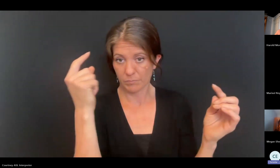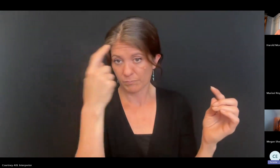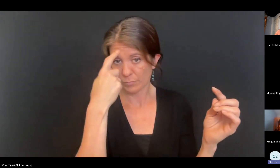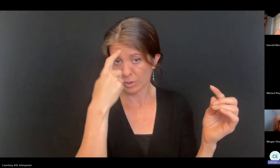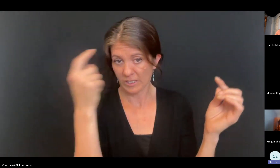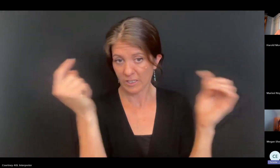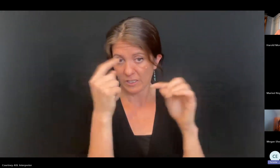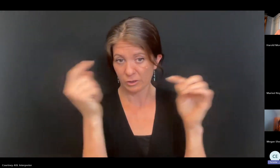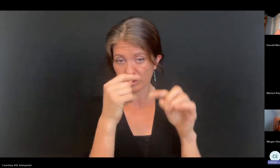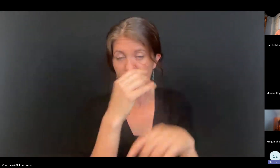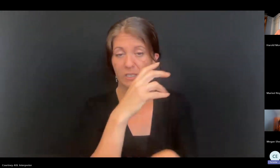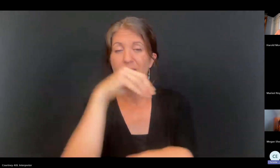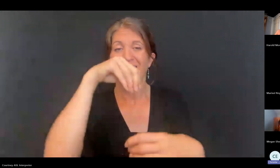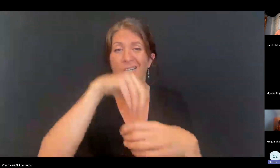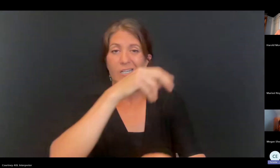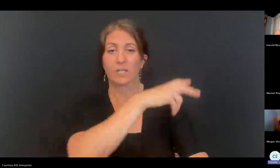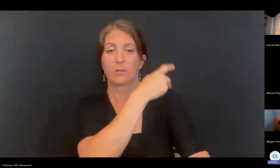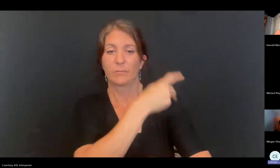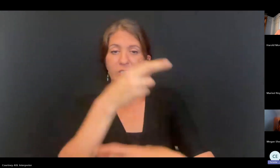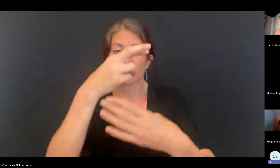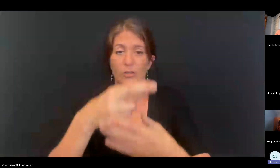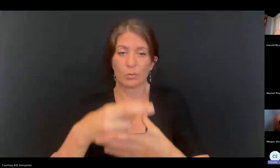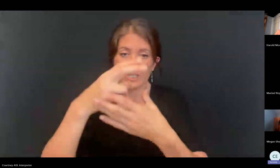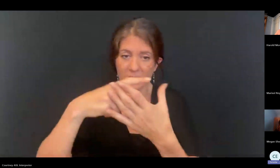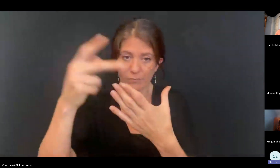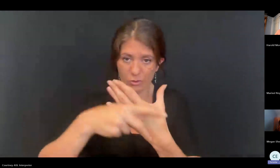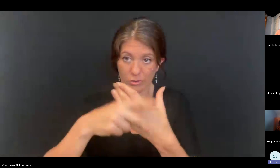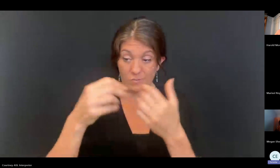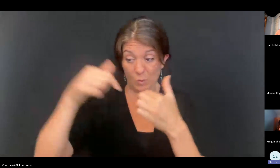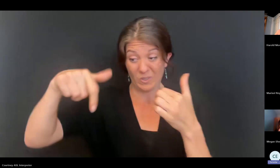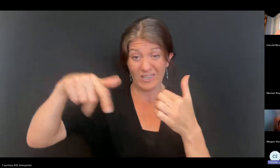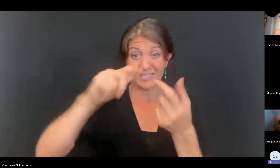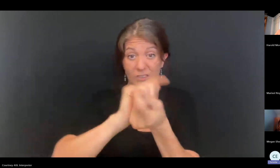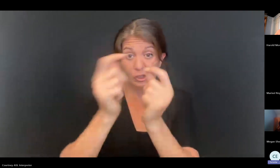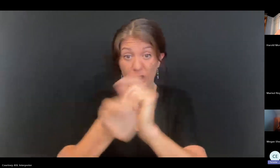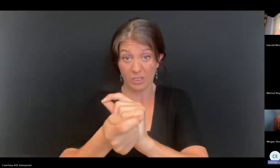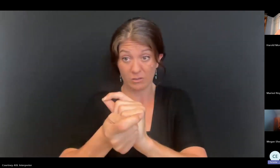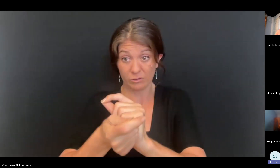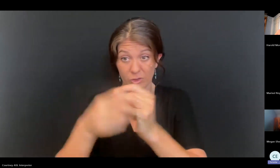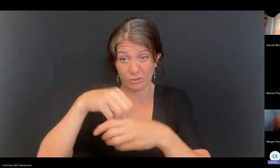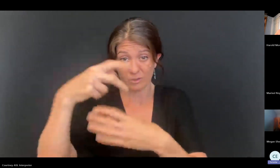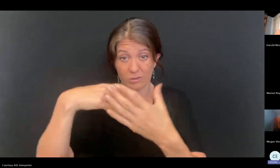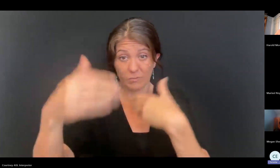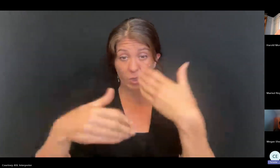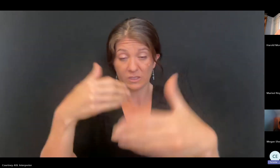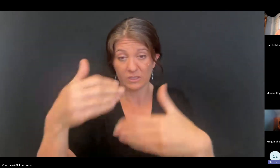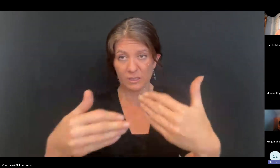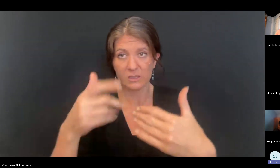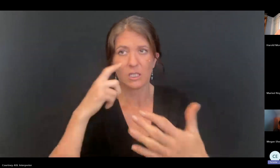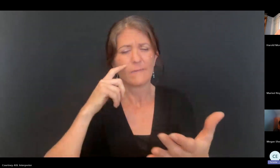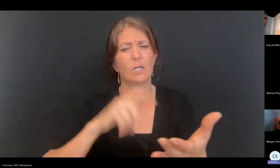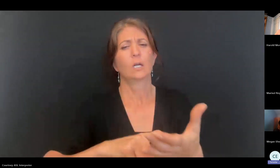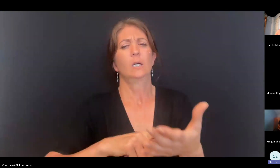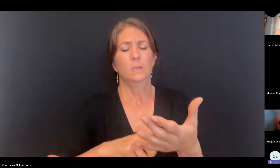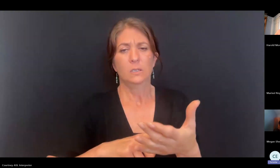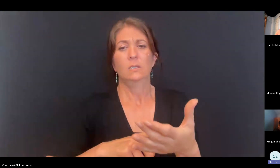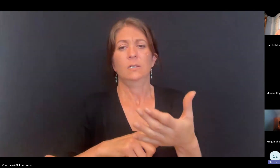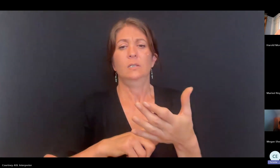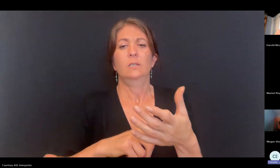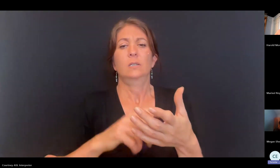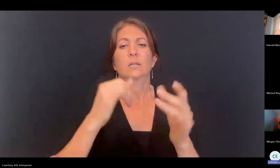program. And with this change in the process, we're seeing individuals that